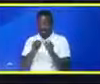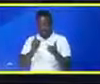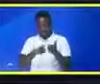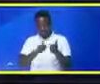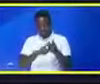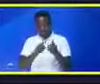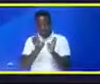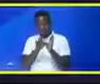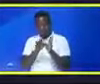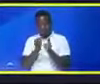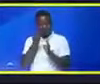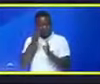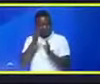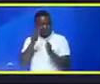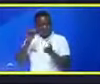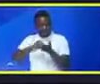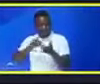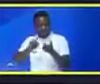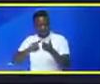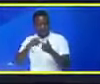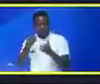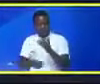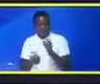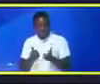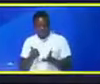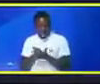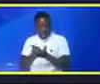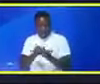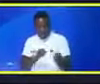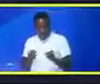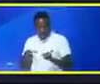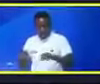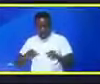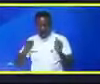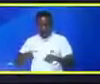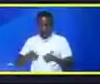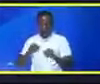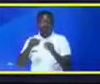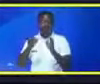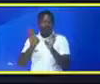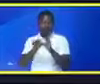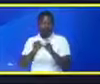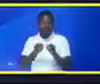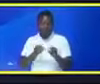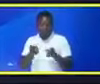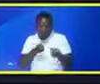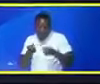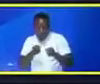doors. Doors control motion. Doors control movement.